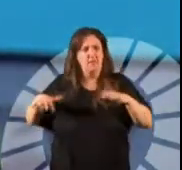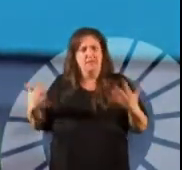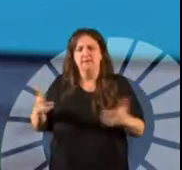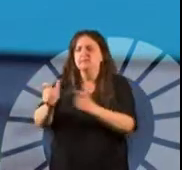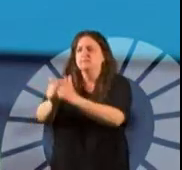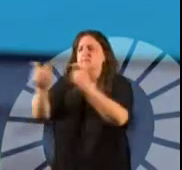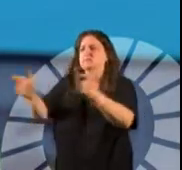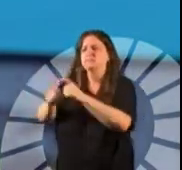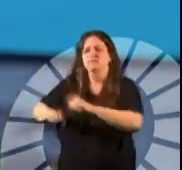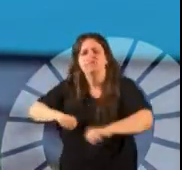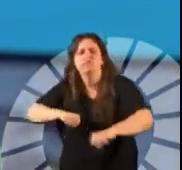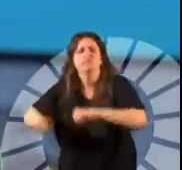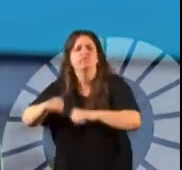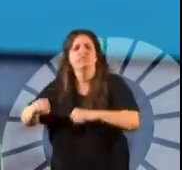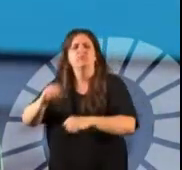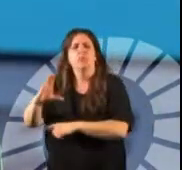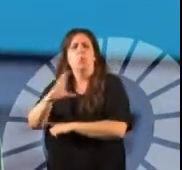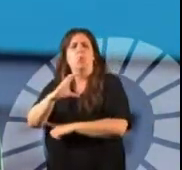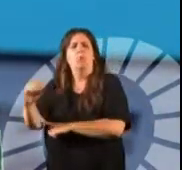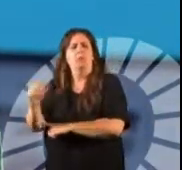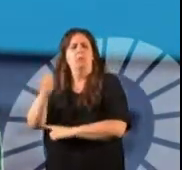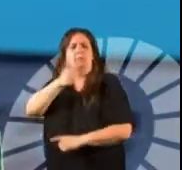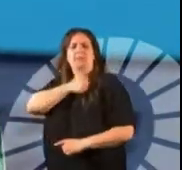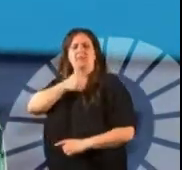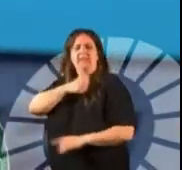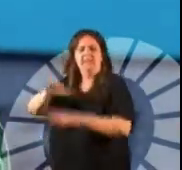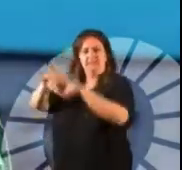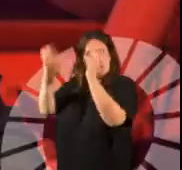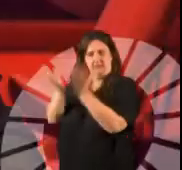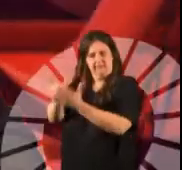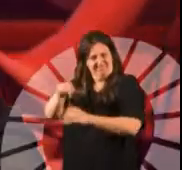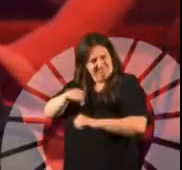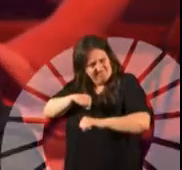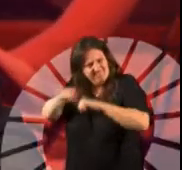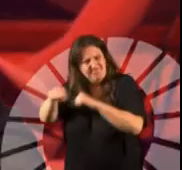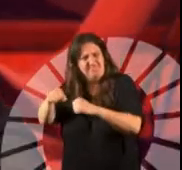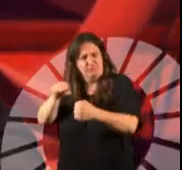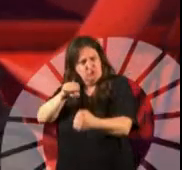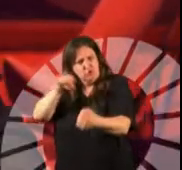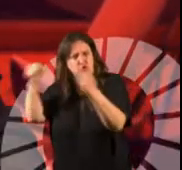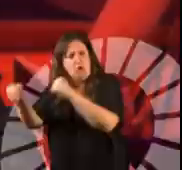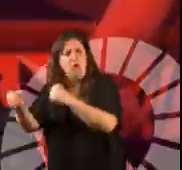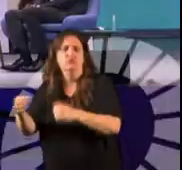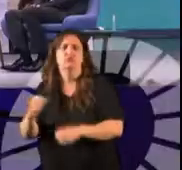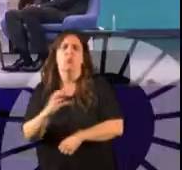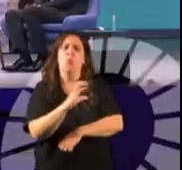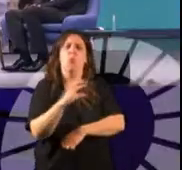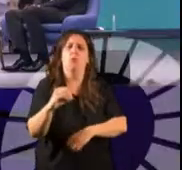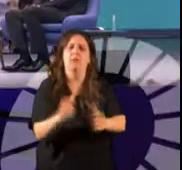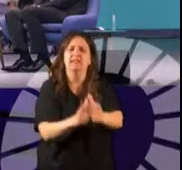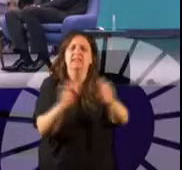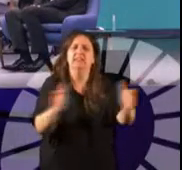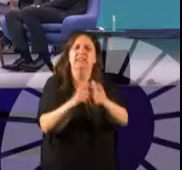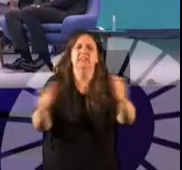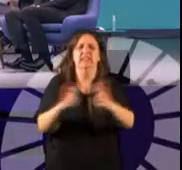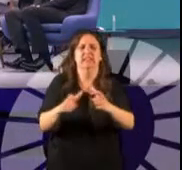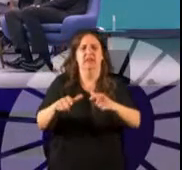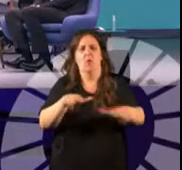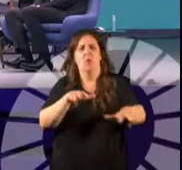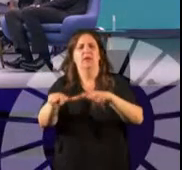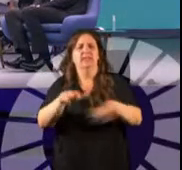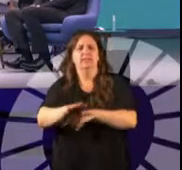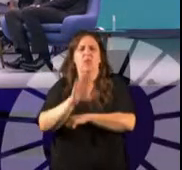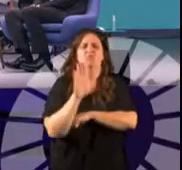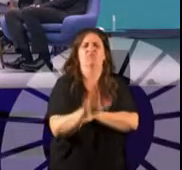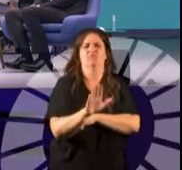companies. The philanthropic organization will use the money for grants, and I'm glad that